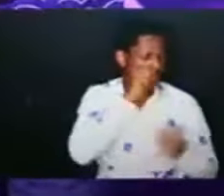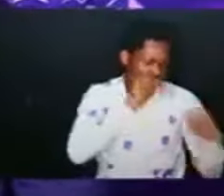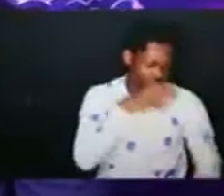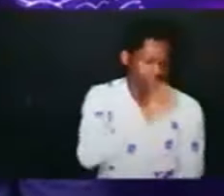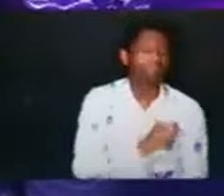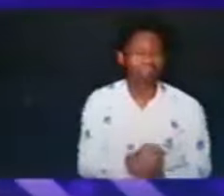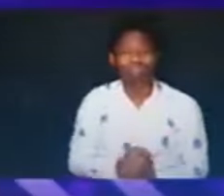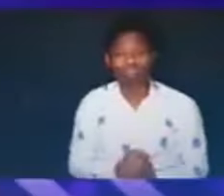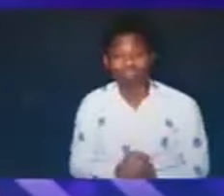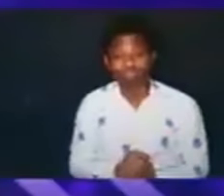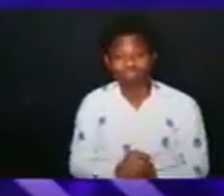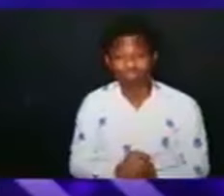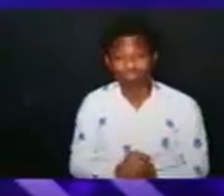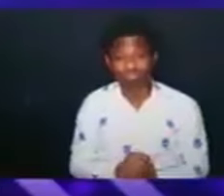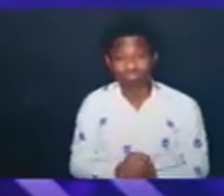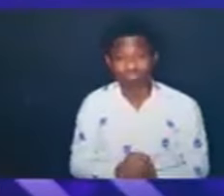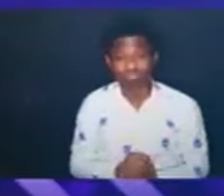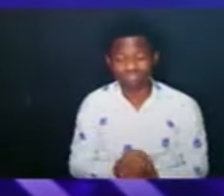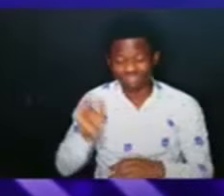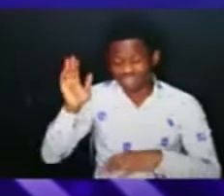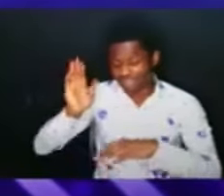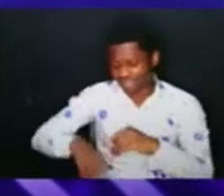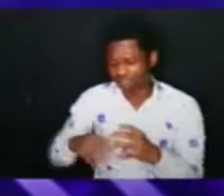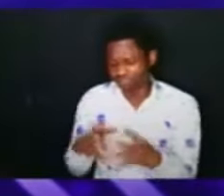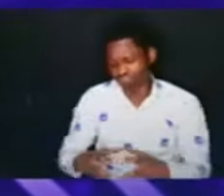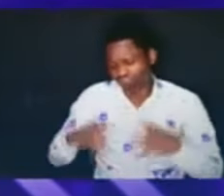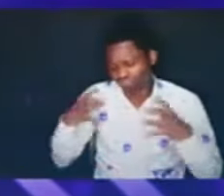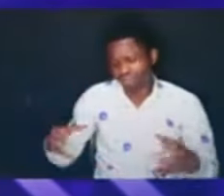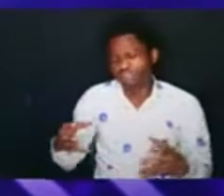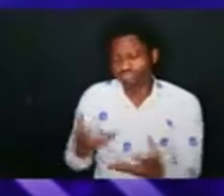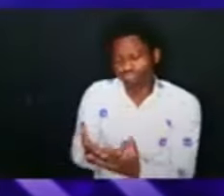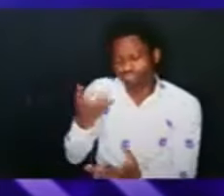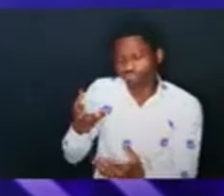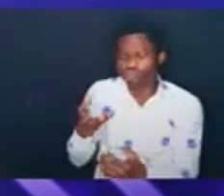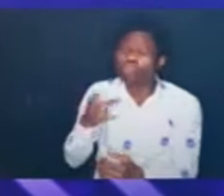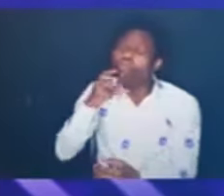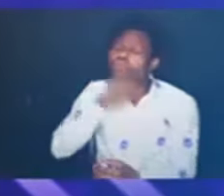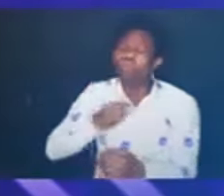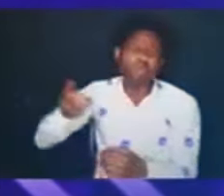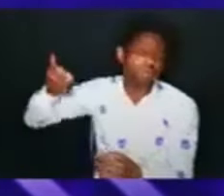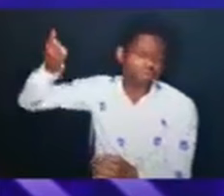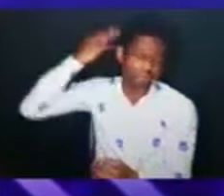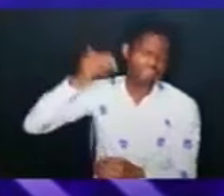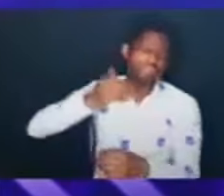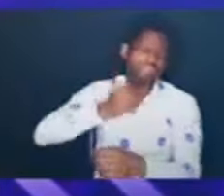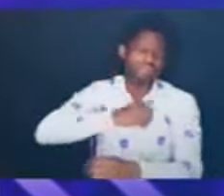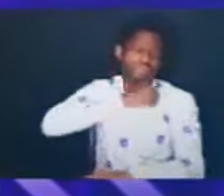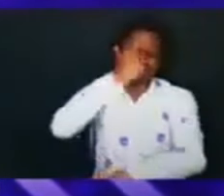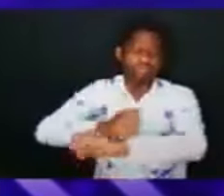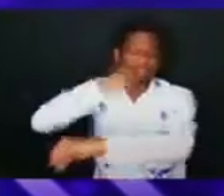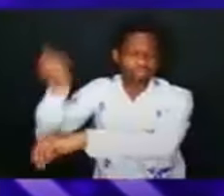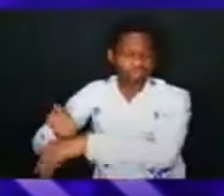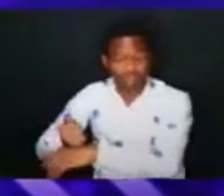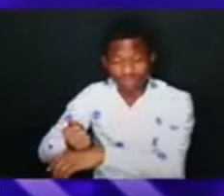so. Than the bounty of the age old hills. Let all these blessings that is